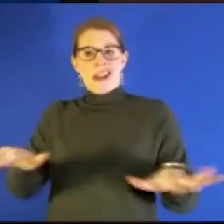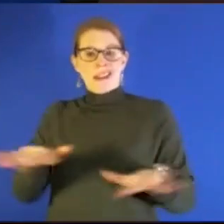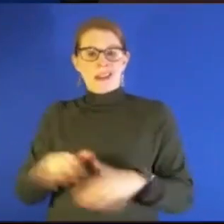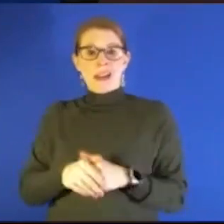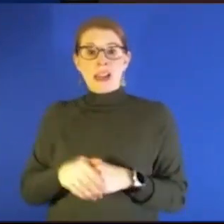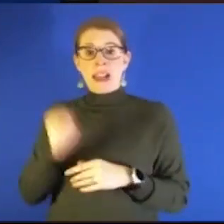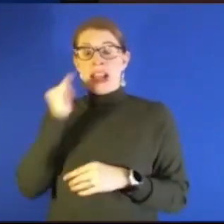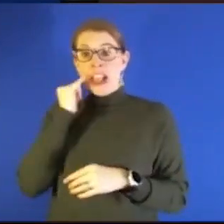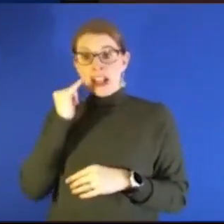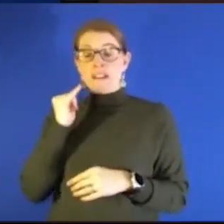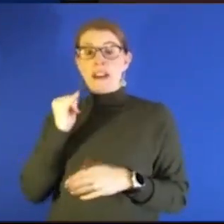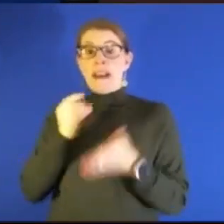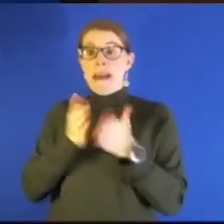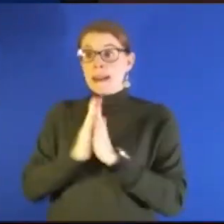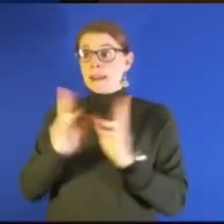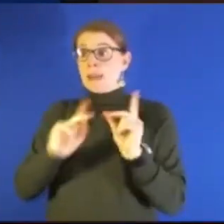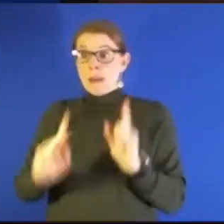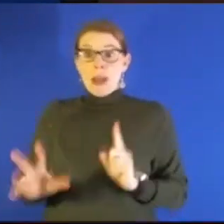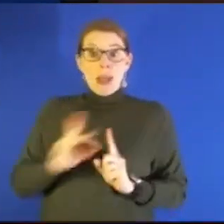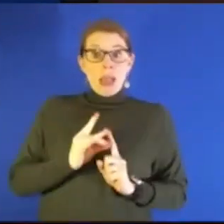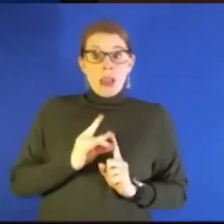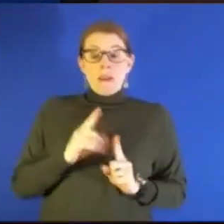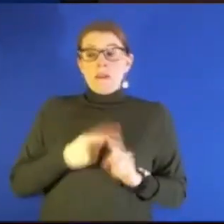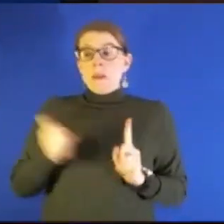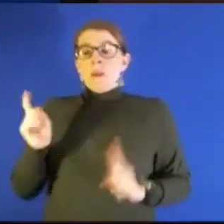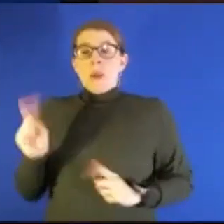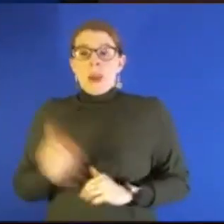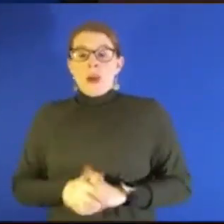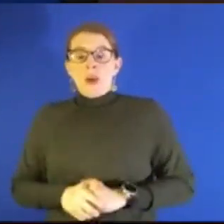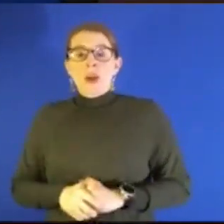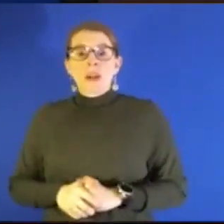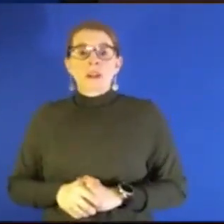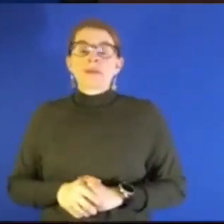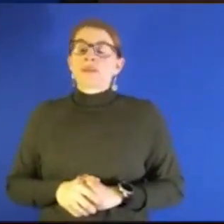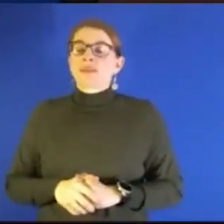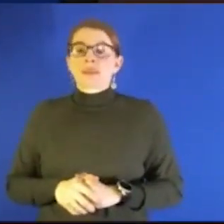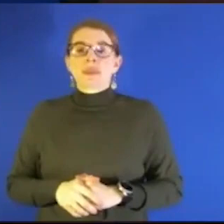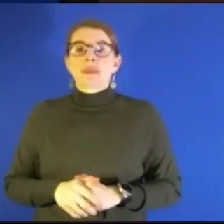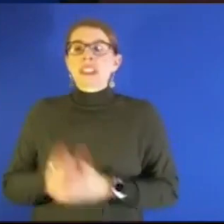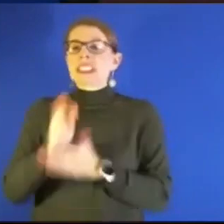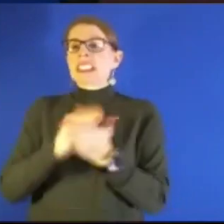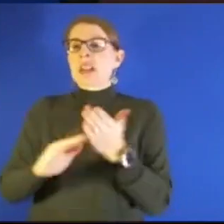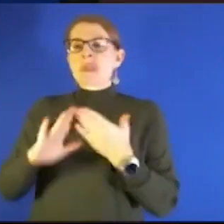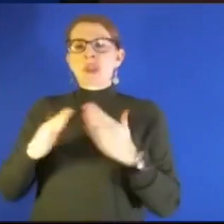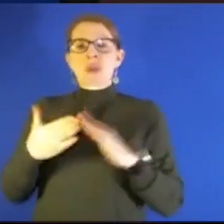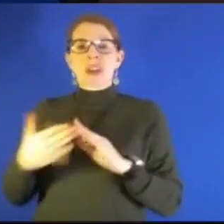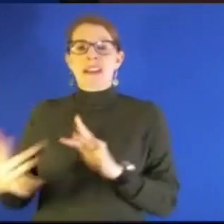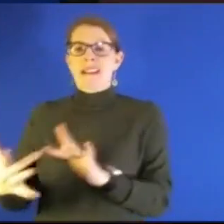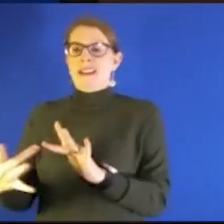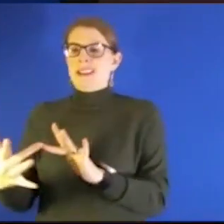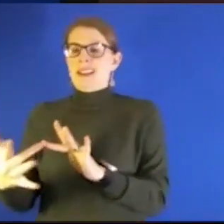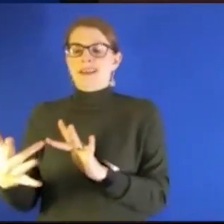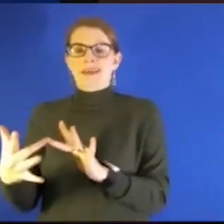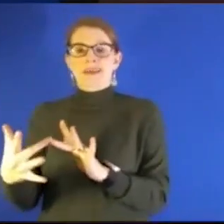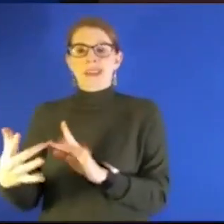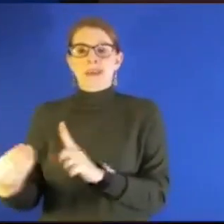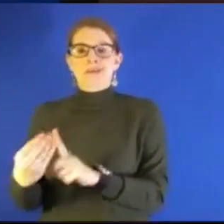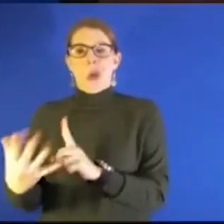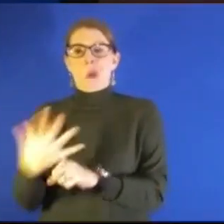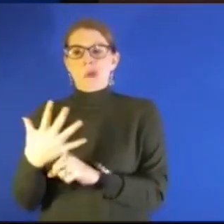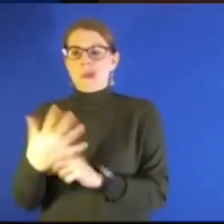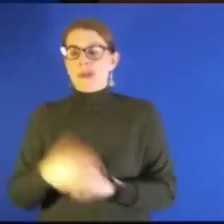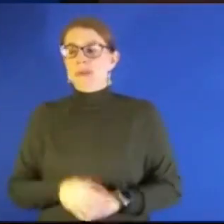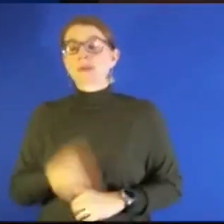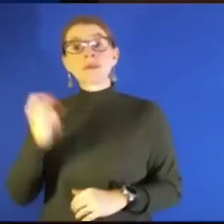ask people, where did you pick it up? Then inevitably there is some community contact that they got it from. And even in the age of